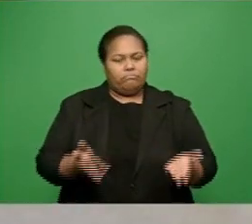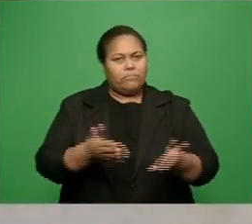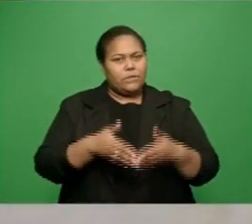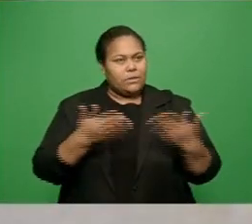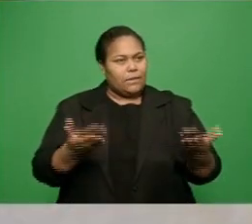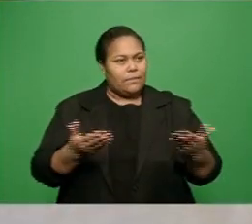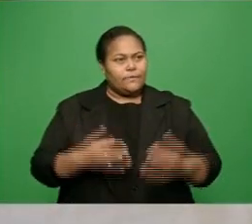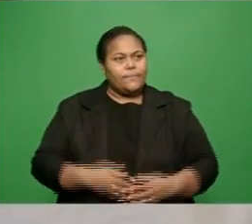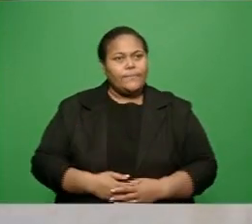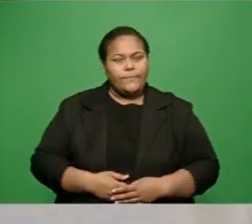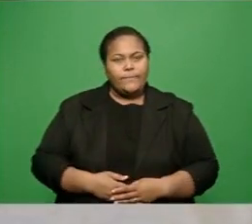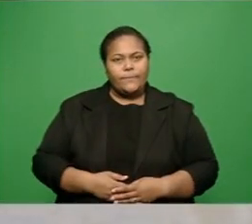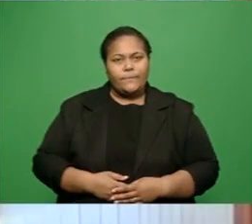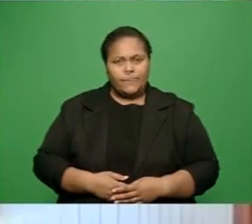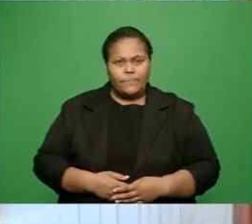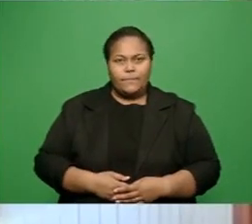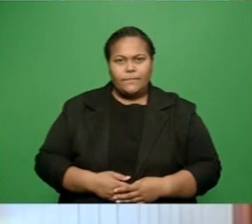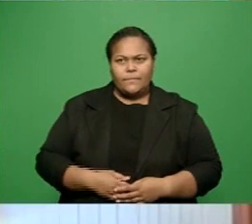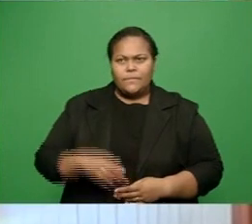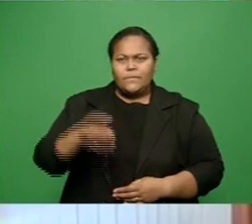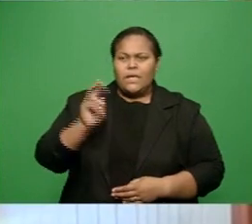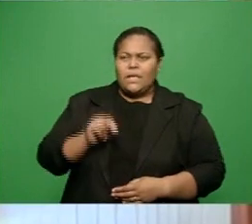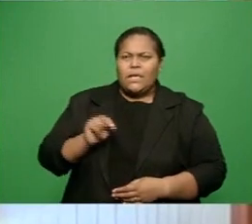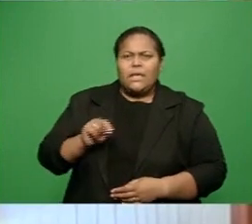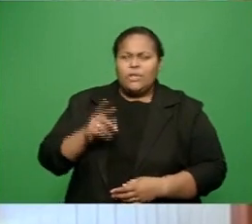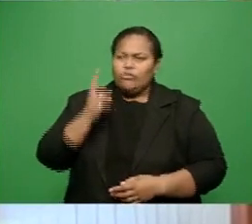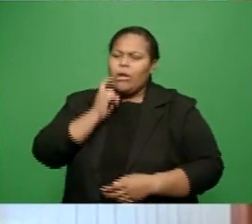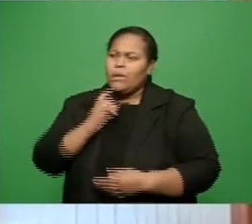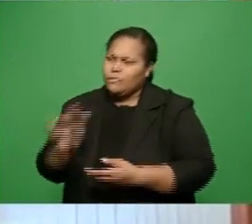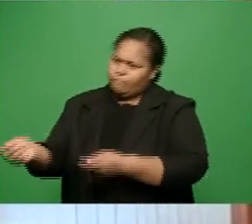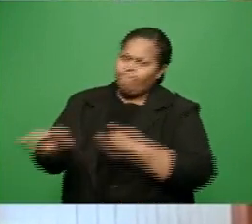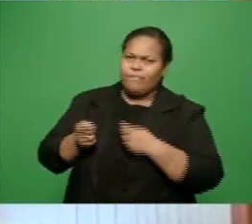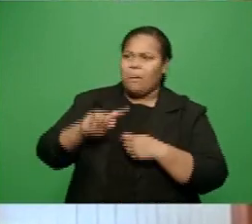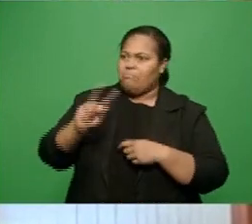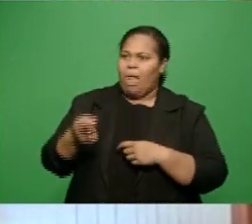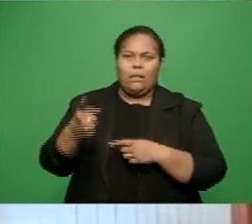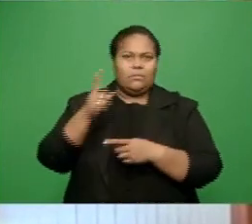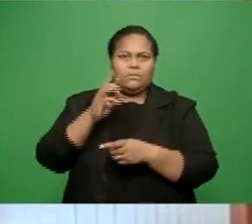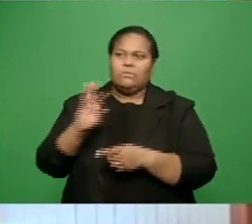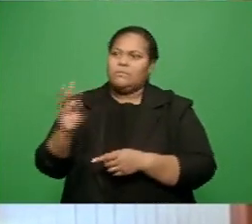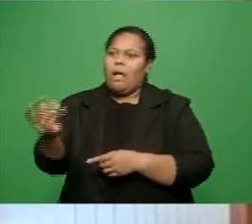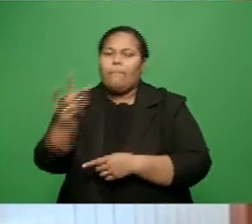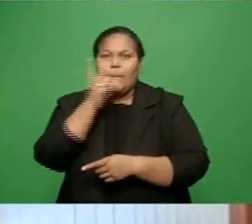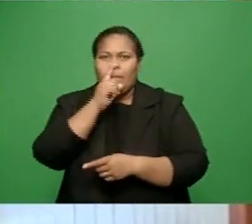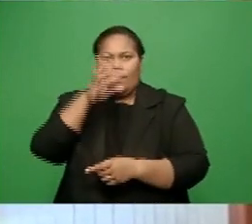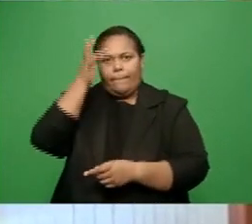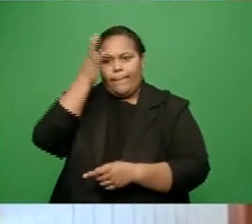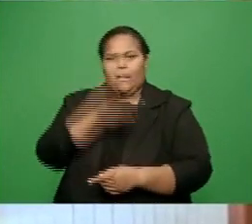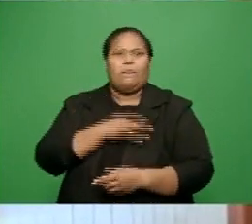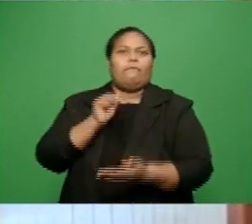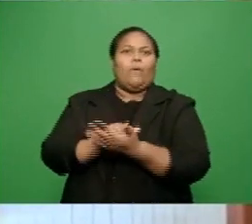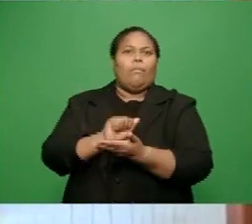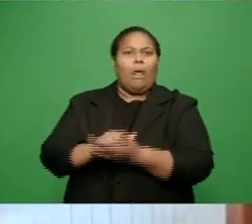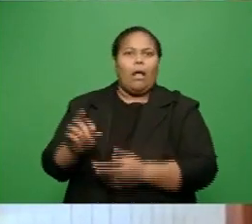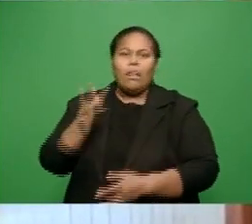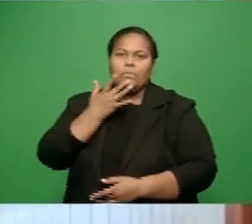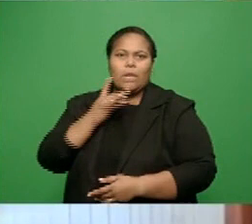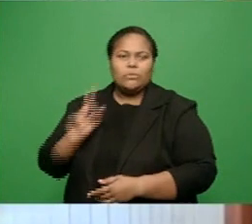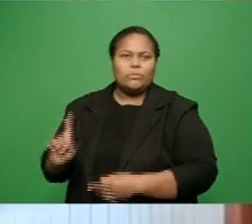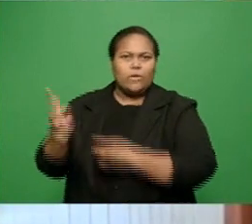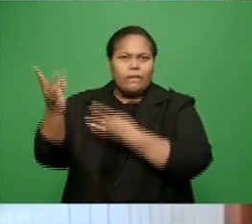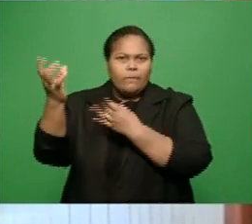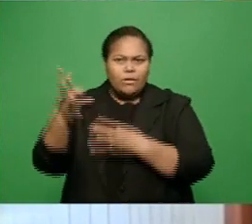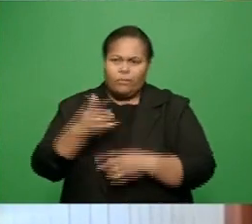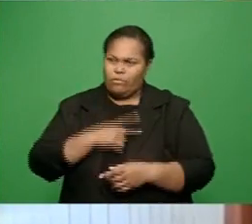I did try and phone other people, but they are totally brainwashed by these bogus, because they said that they will provide